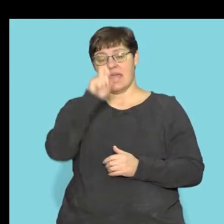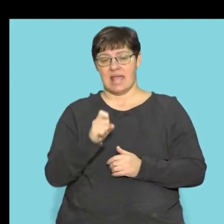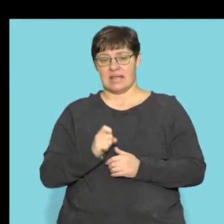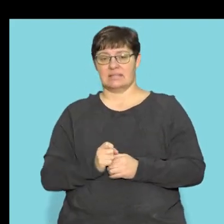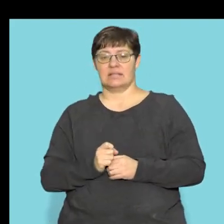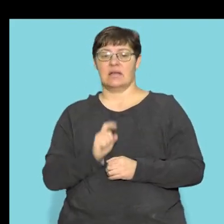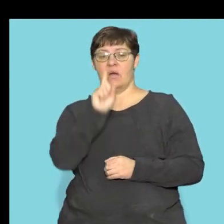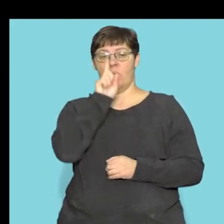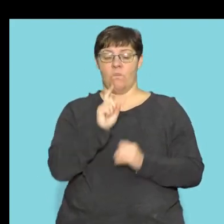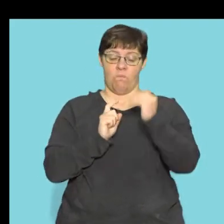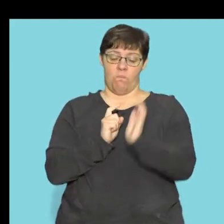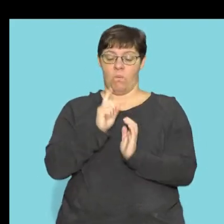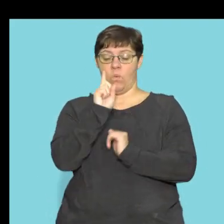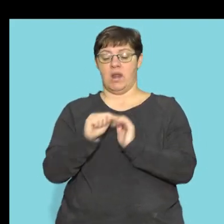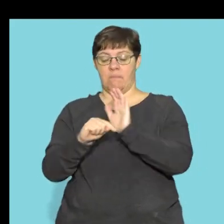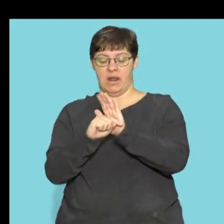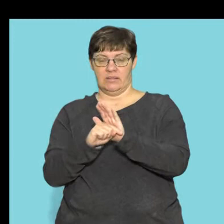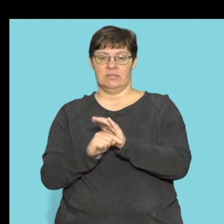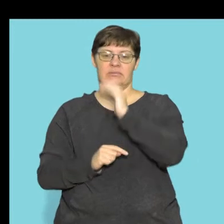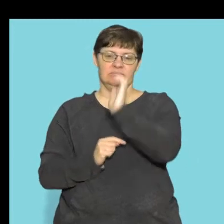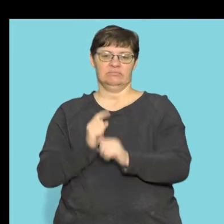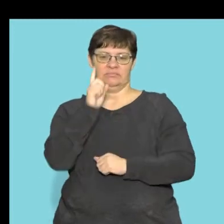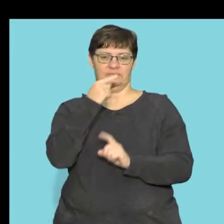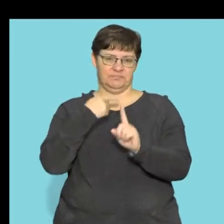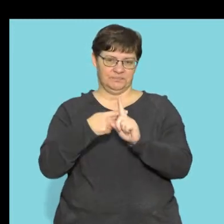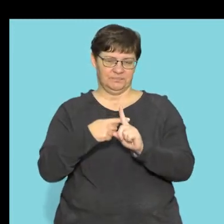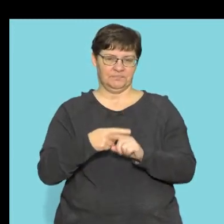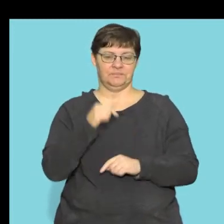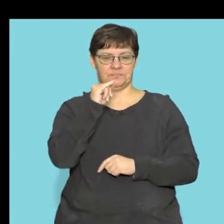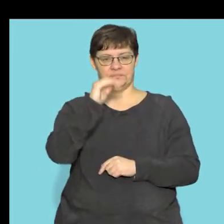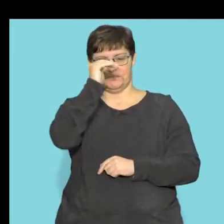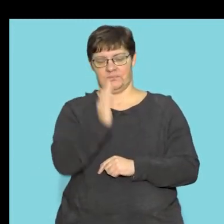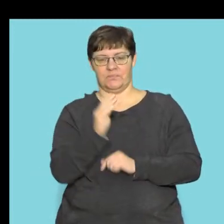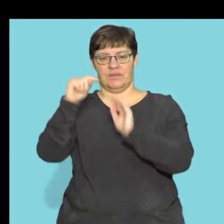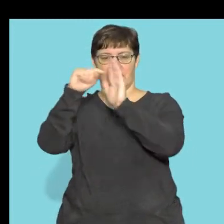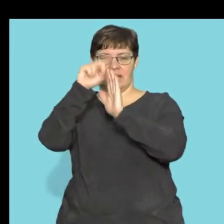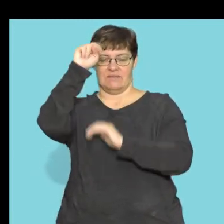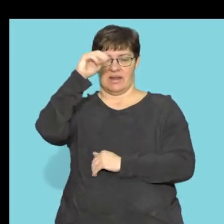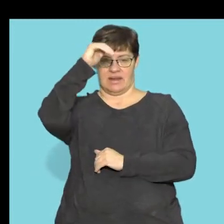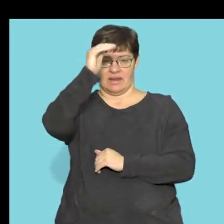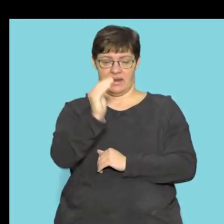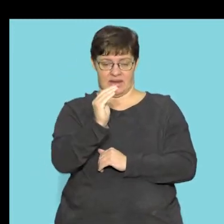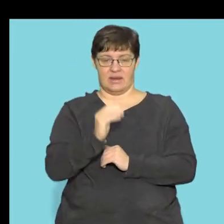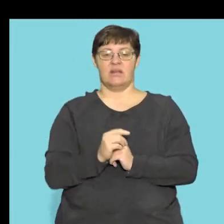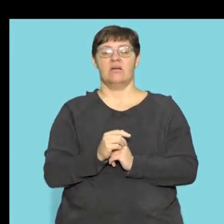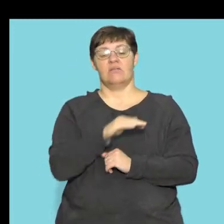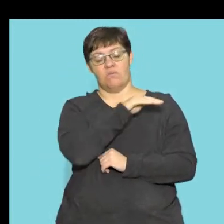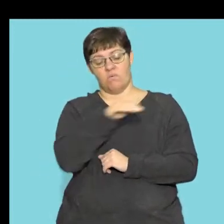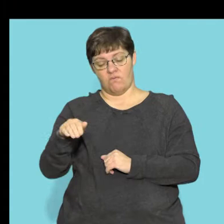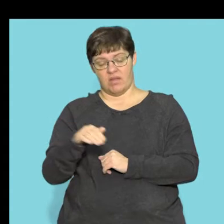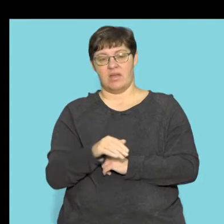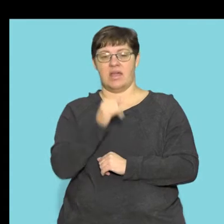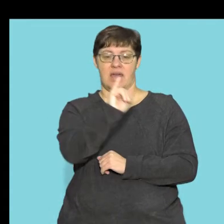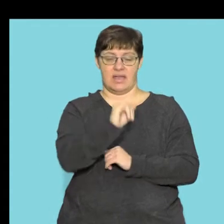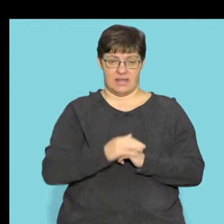X into 1 minus 1 plus I to the exponent of negative N. All of